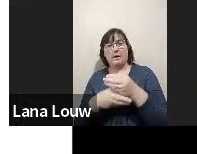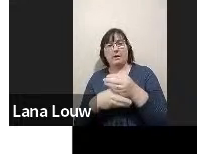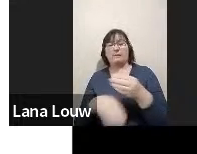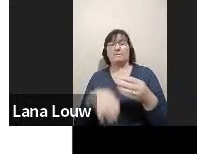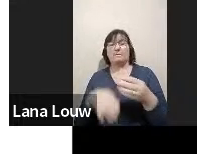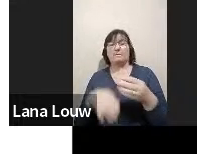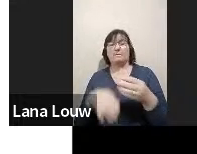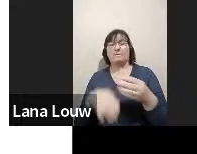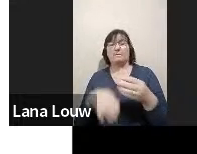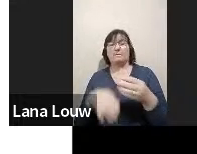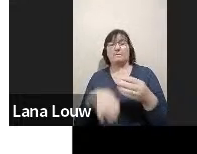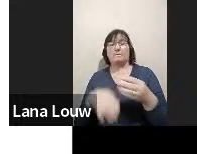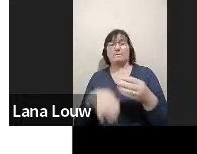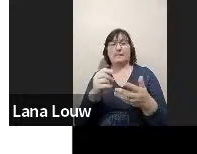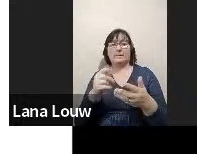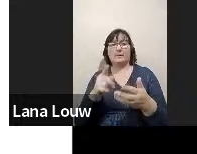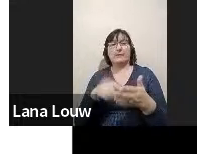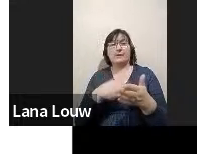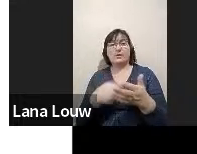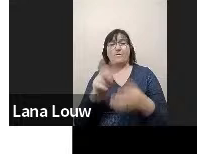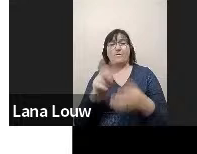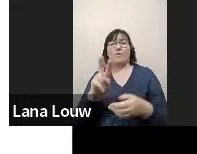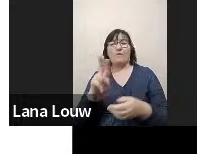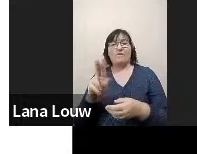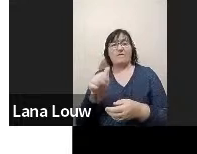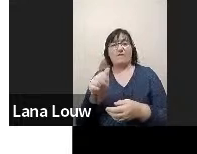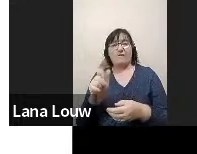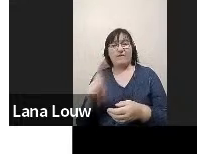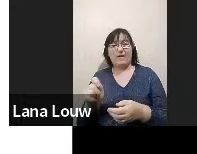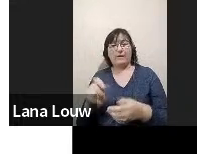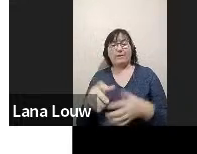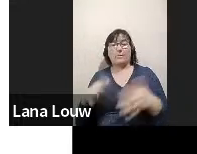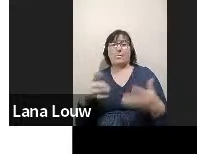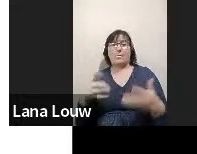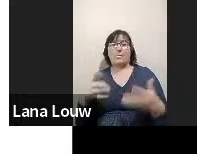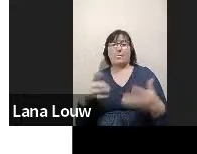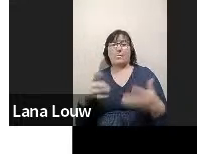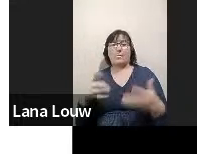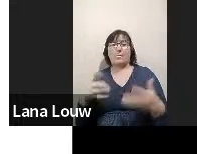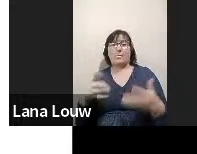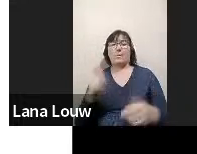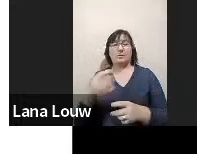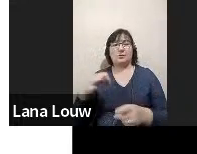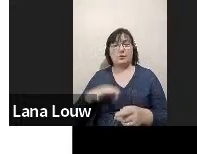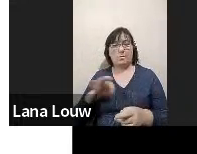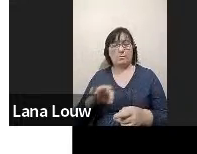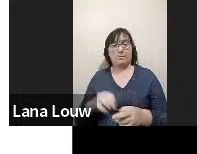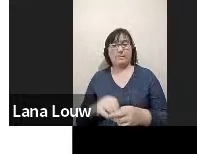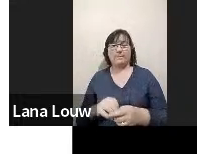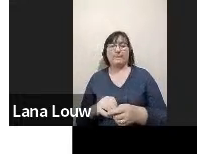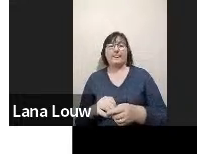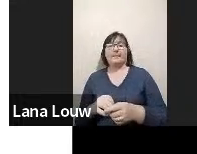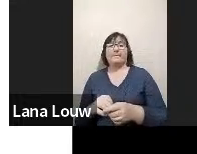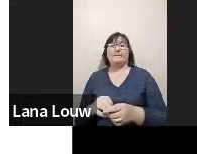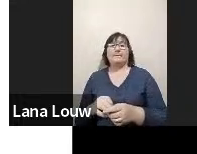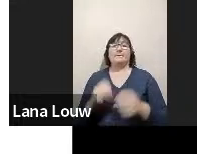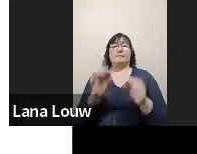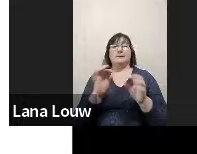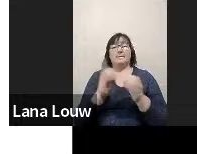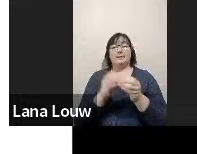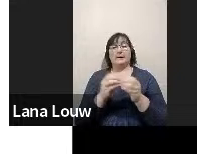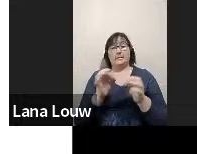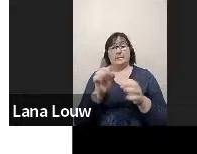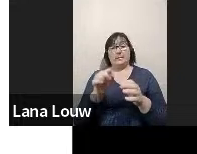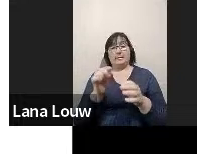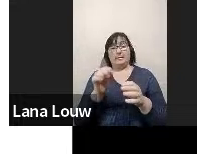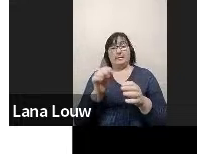and PAYE. So yet again, take note of it. Ensure the registered representative is registered with SARS. Make sure the entity details are up